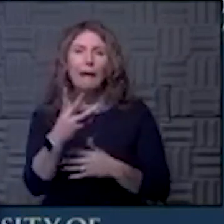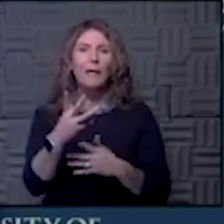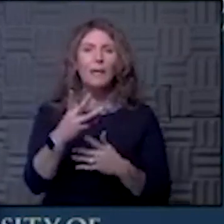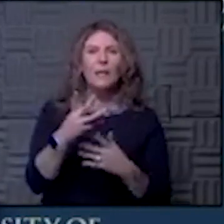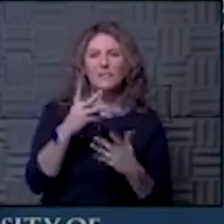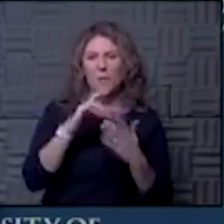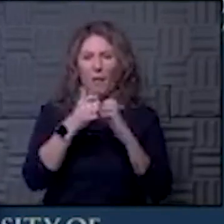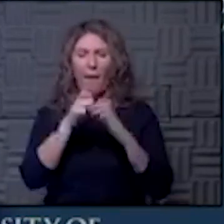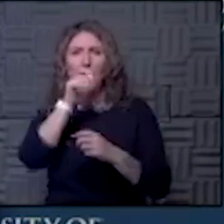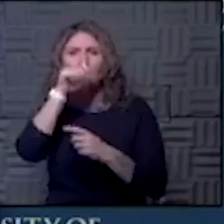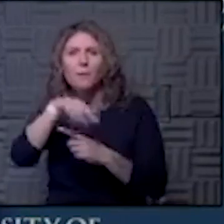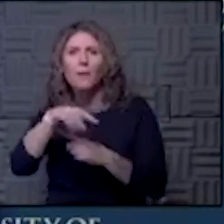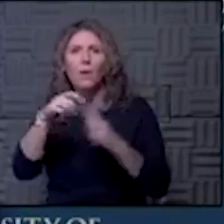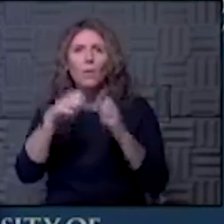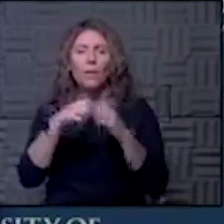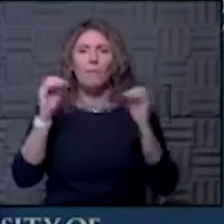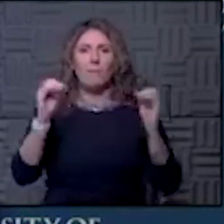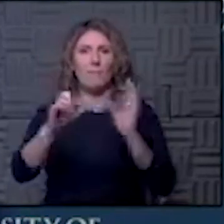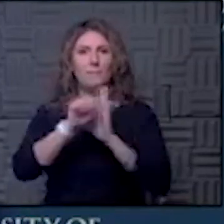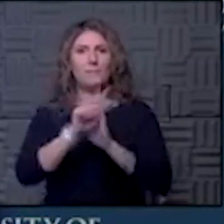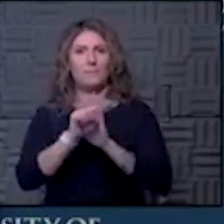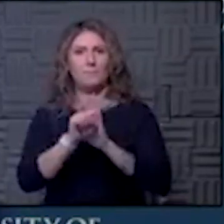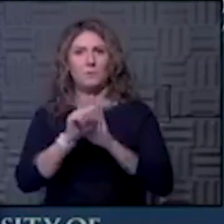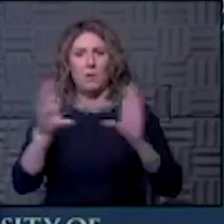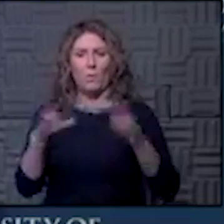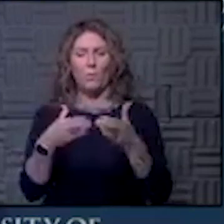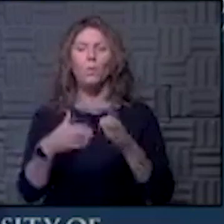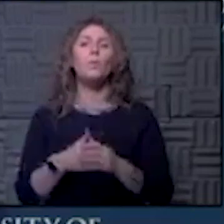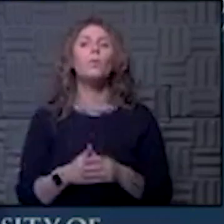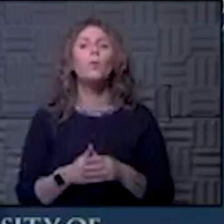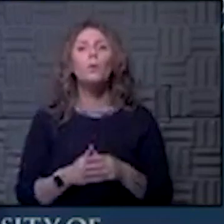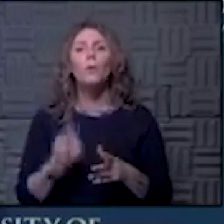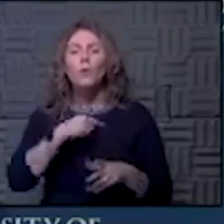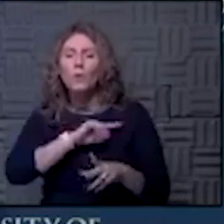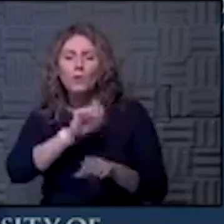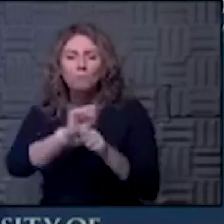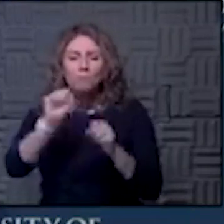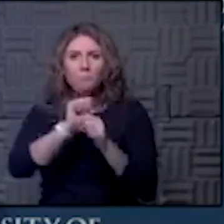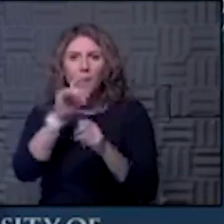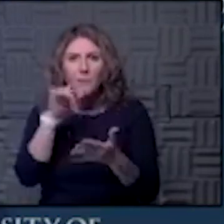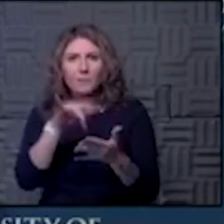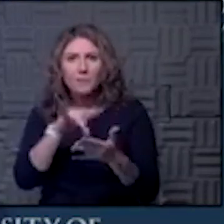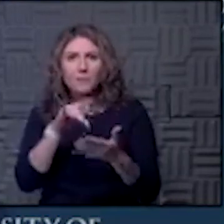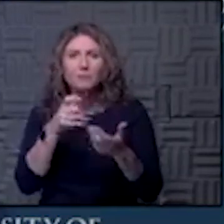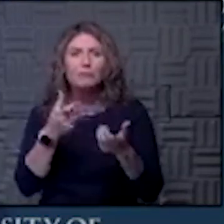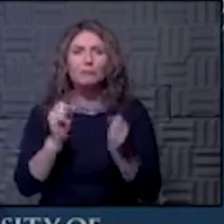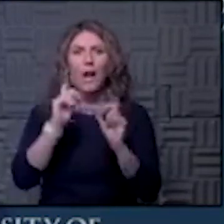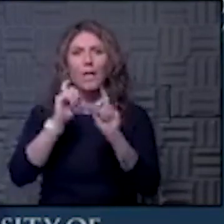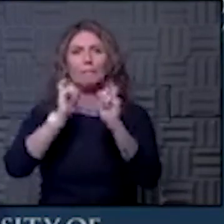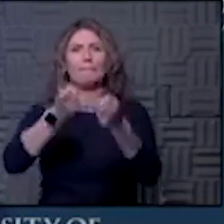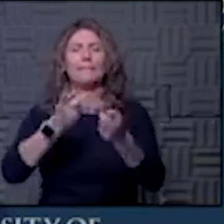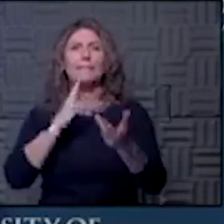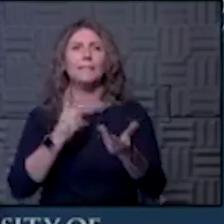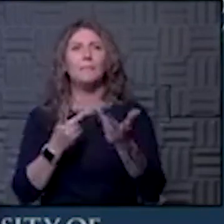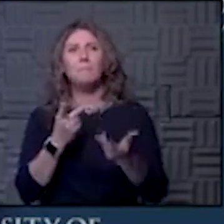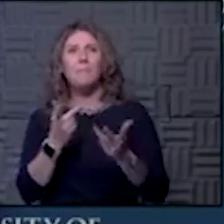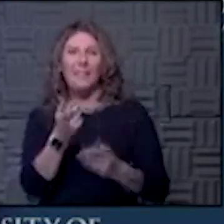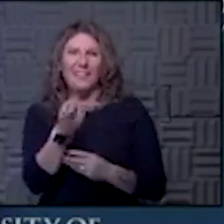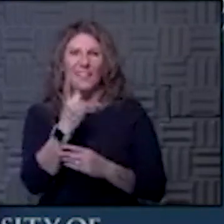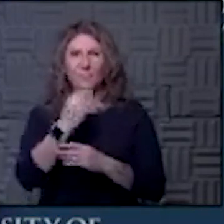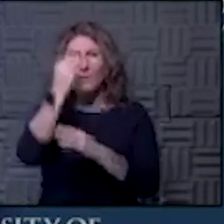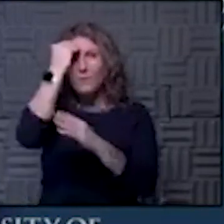saliva performs in the asymptomatic group. We're working on some of those studies to try to contribute to a little bit of that